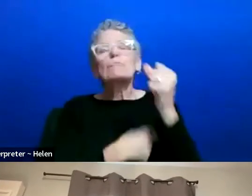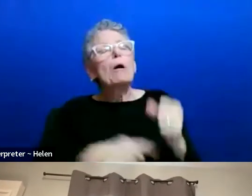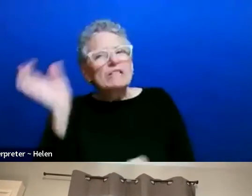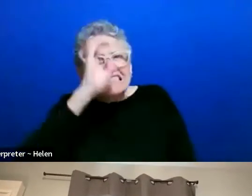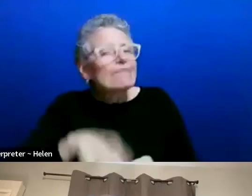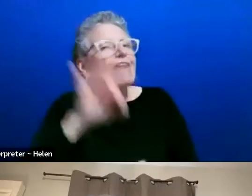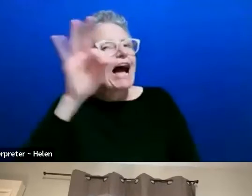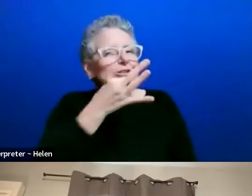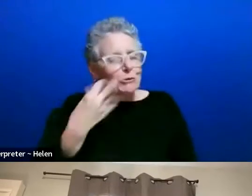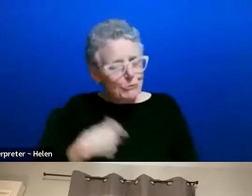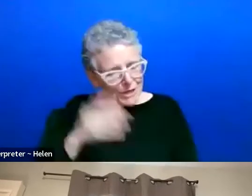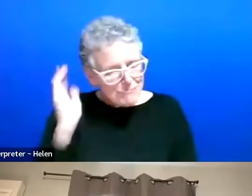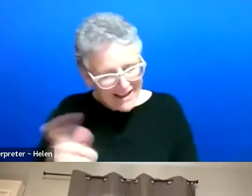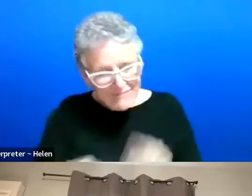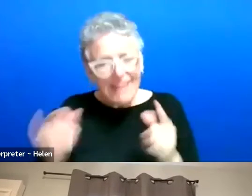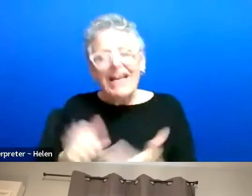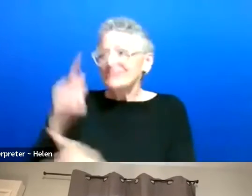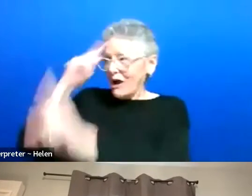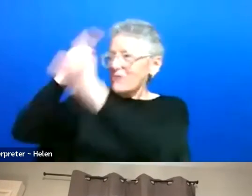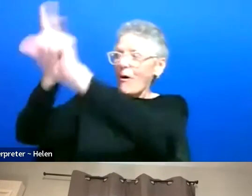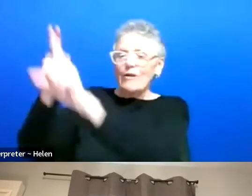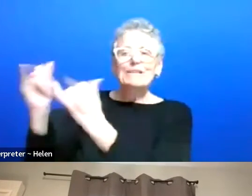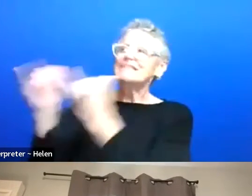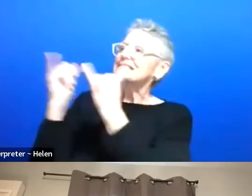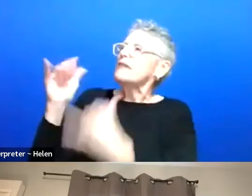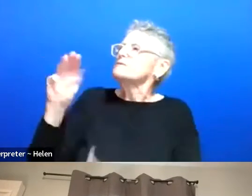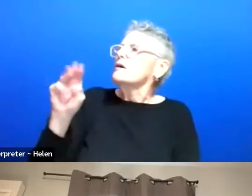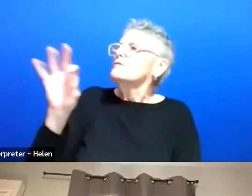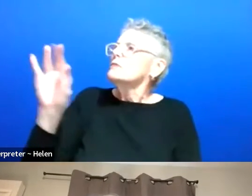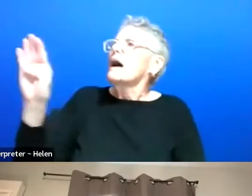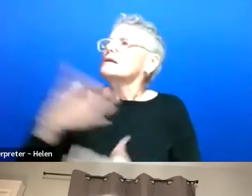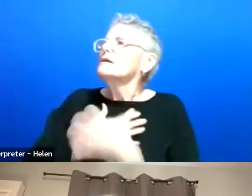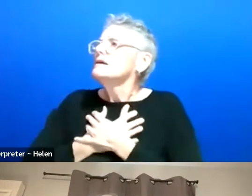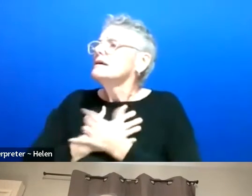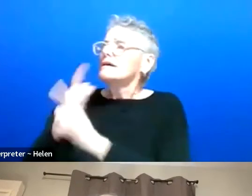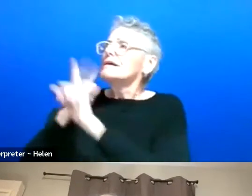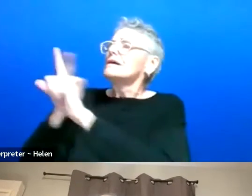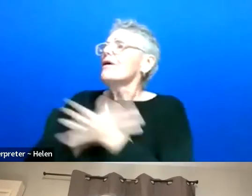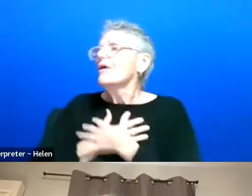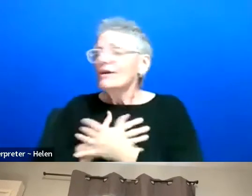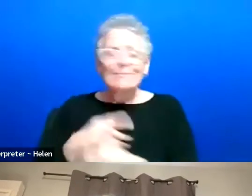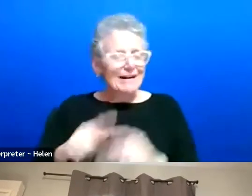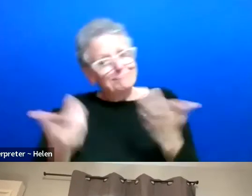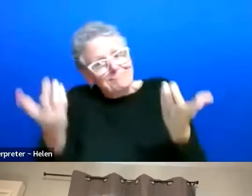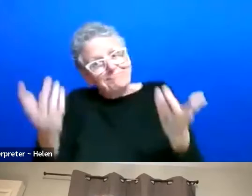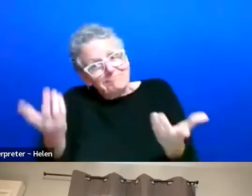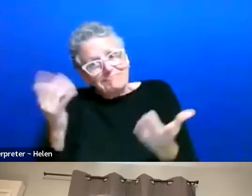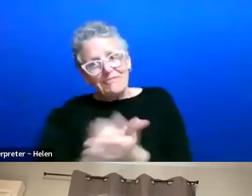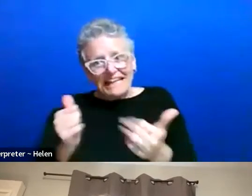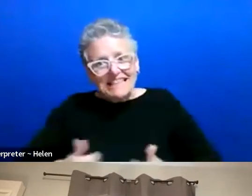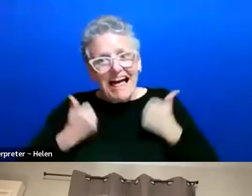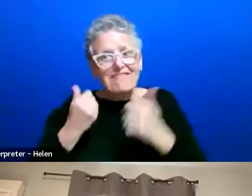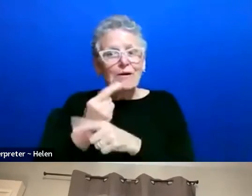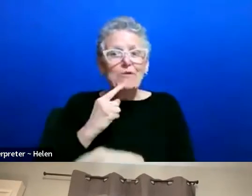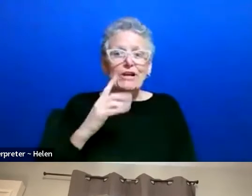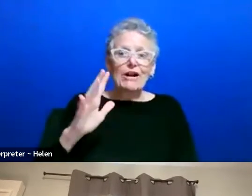But that's what we aspire to. But it's just, it is what it is right now, as we are, like I said, 5